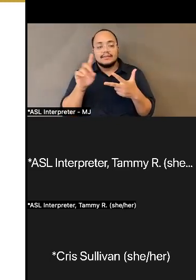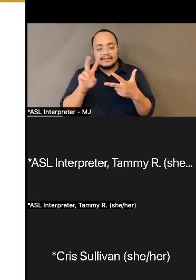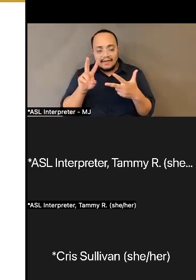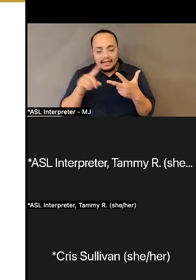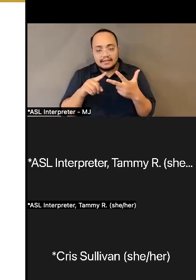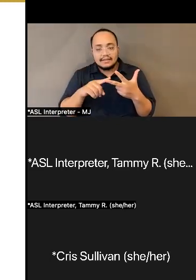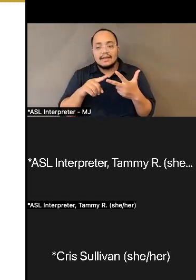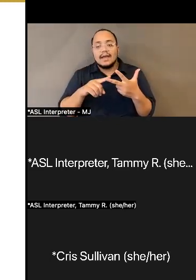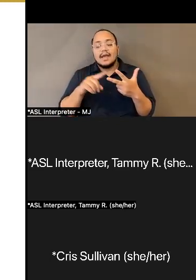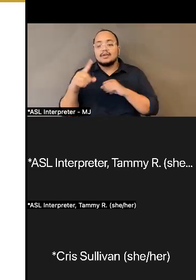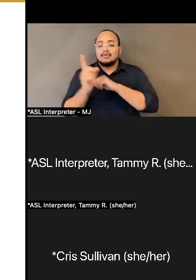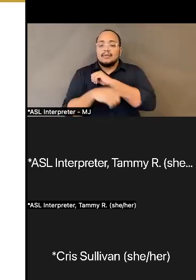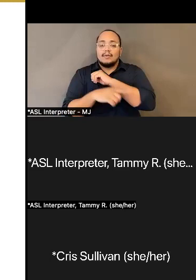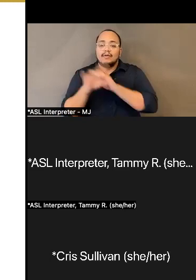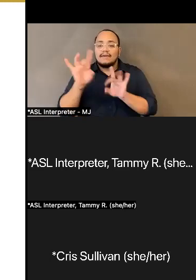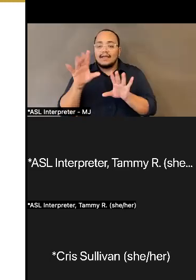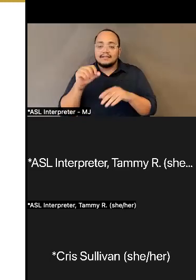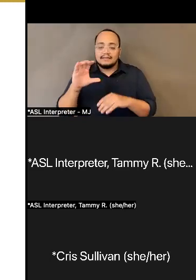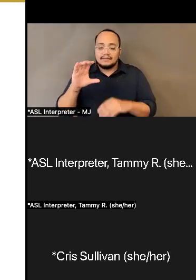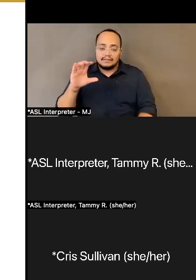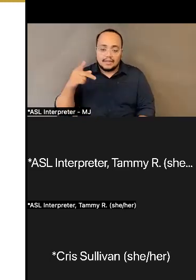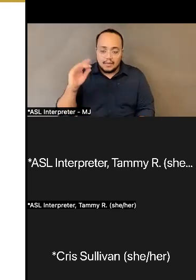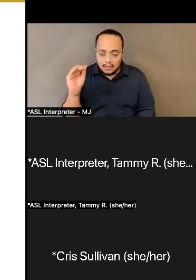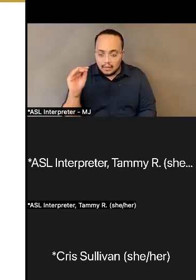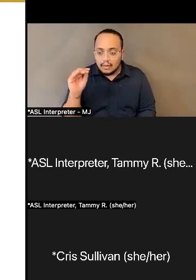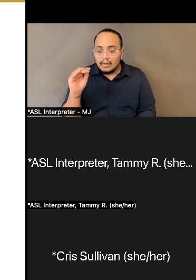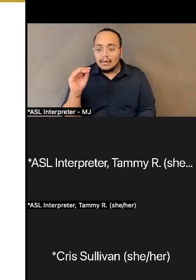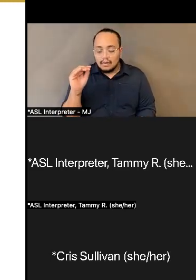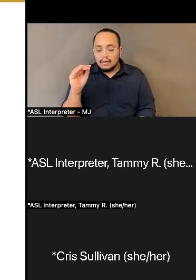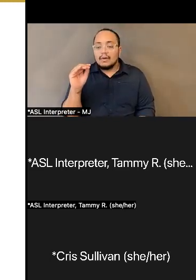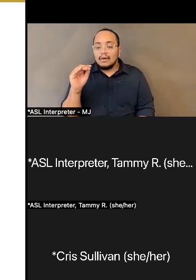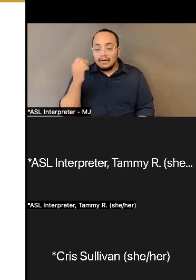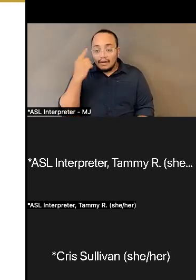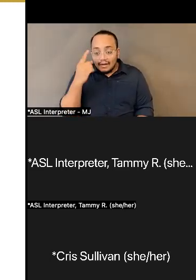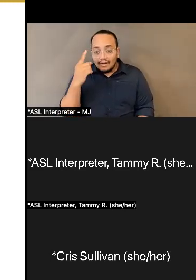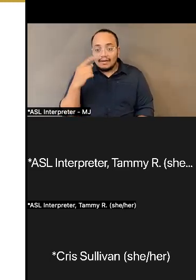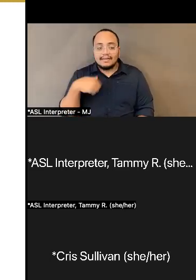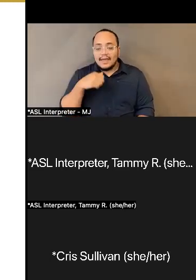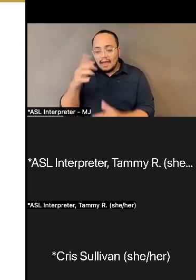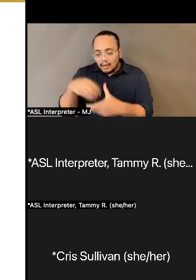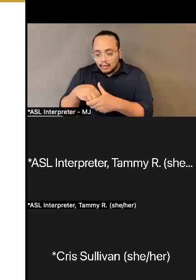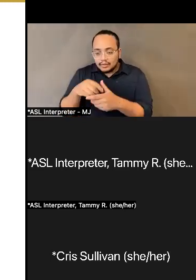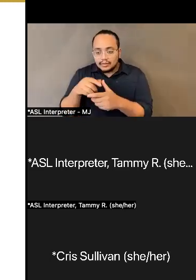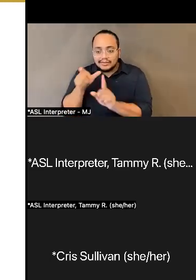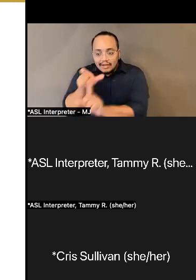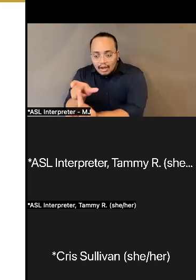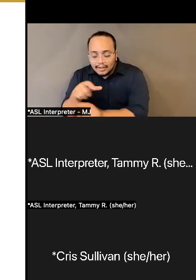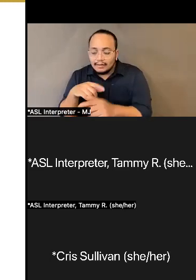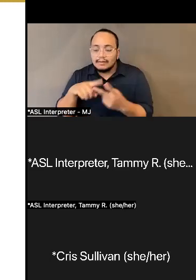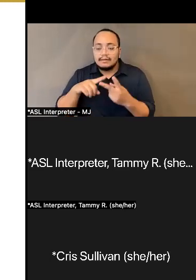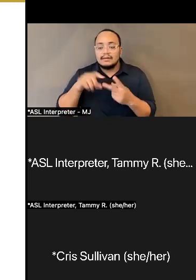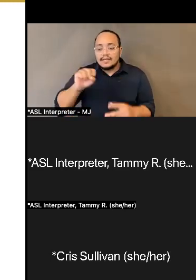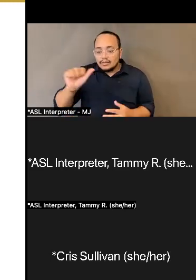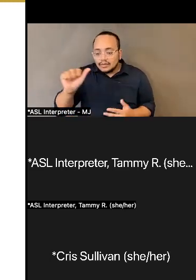criminal violations of a protection order. And then, of course, that left out, right? Stalking, sexual assault,